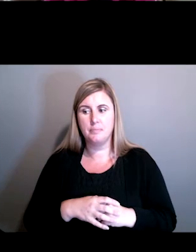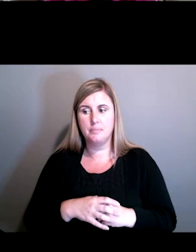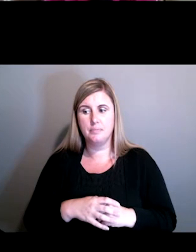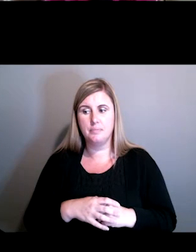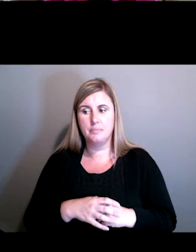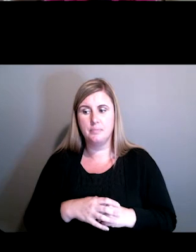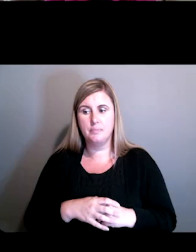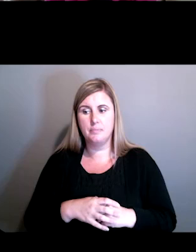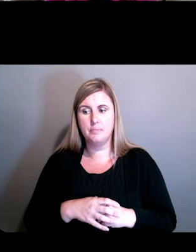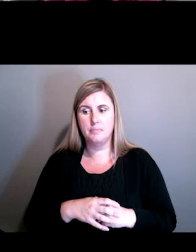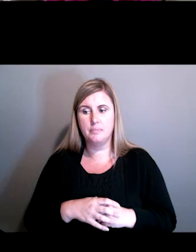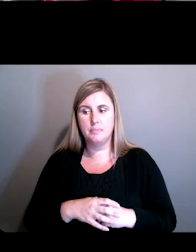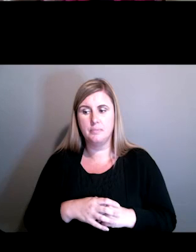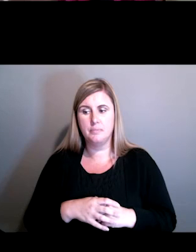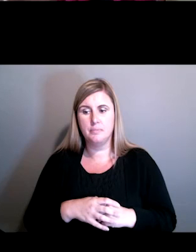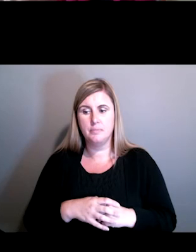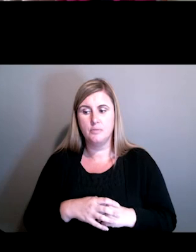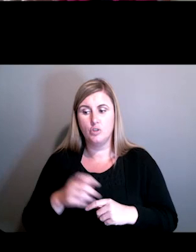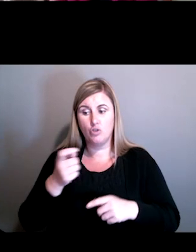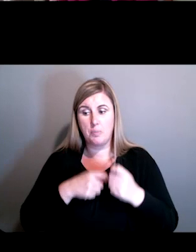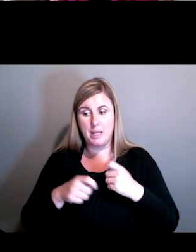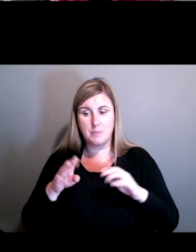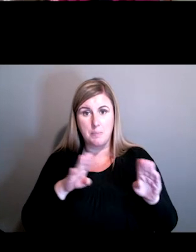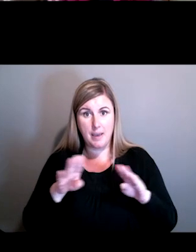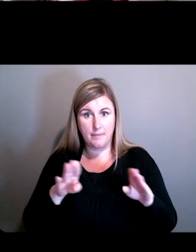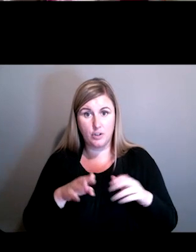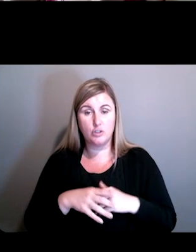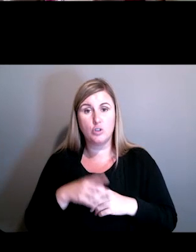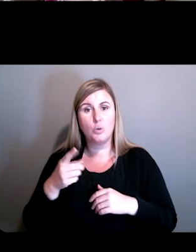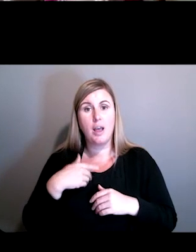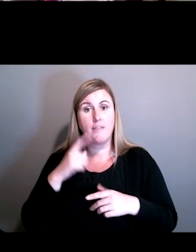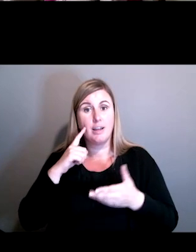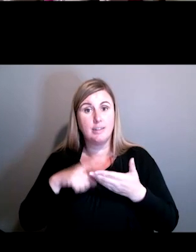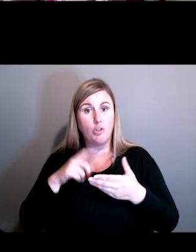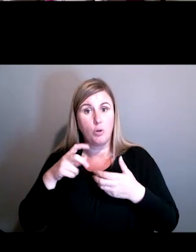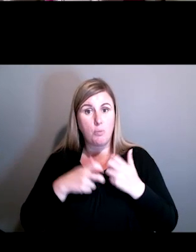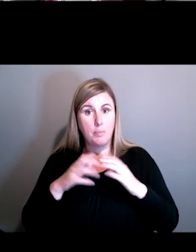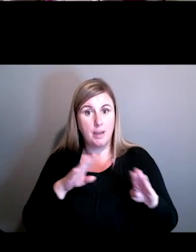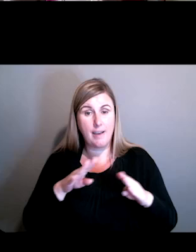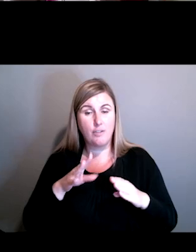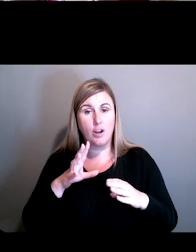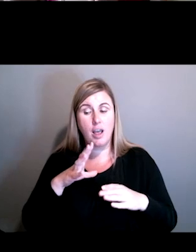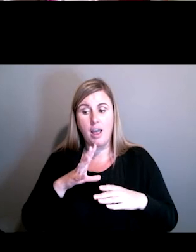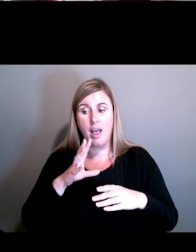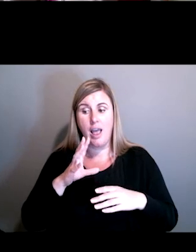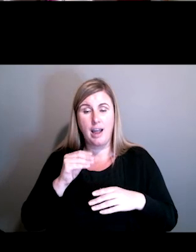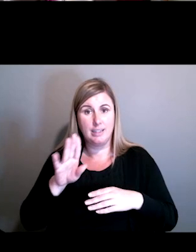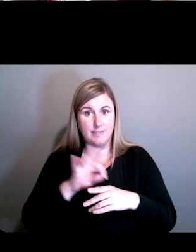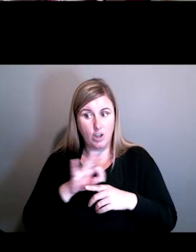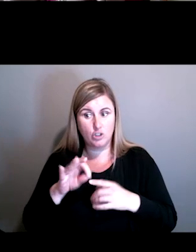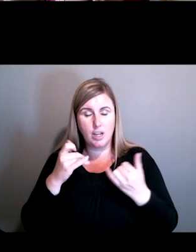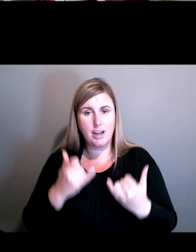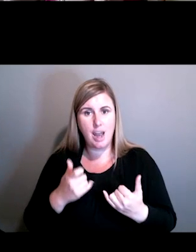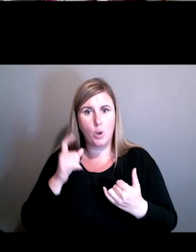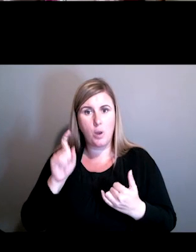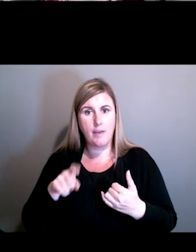So replacement behaviors. You have identified your problem behavior and its function. Now you have to identify the replacement